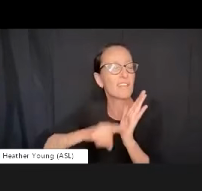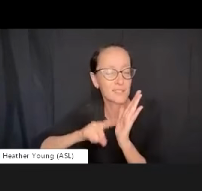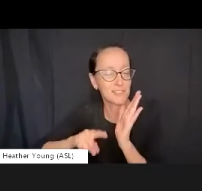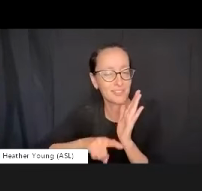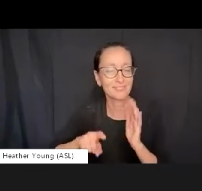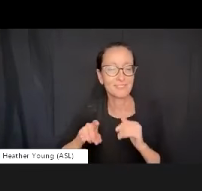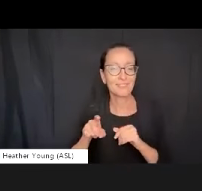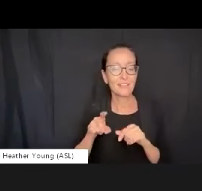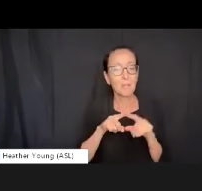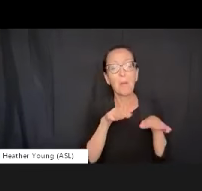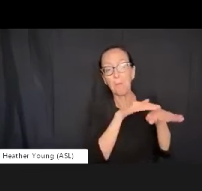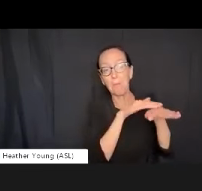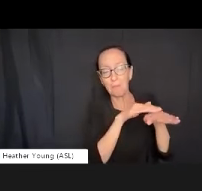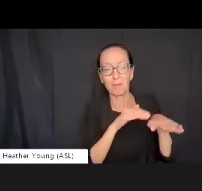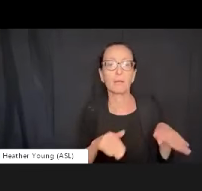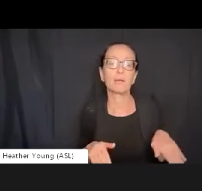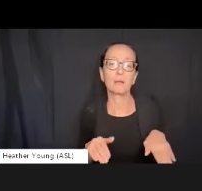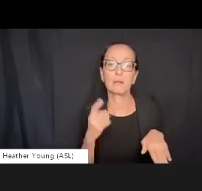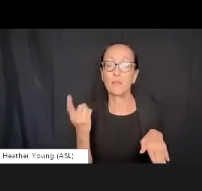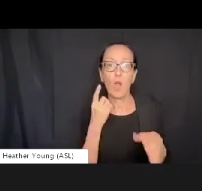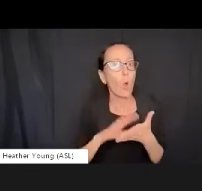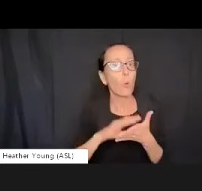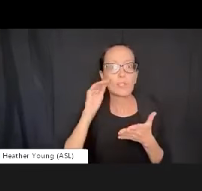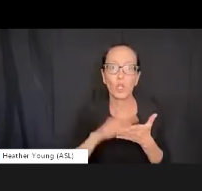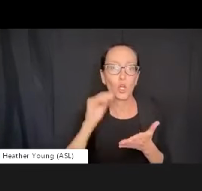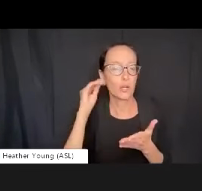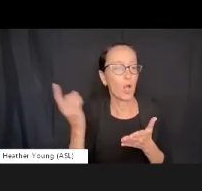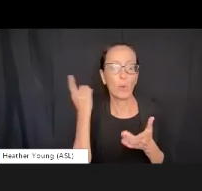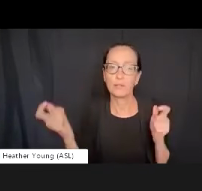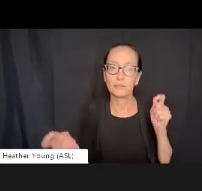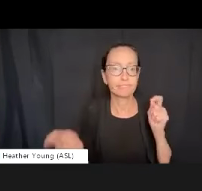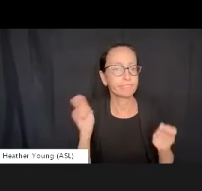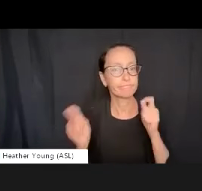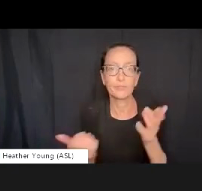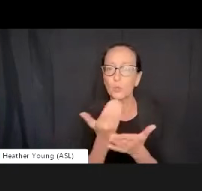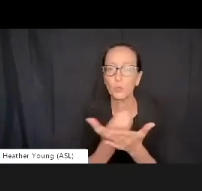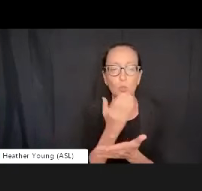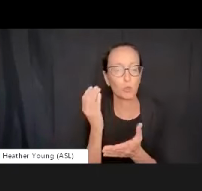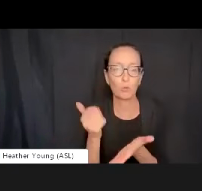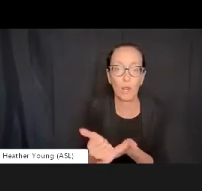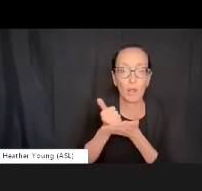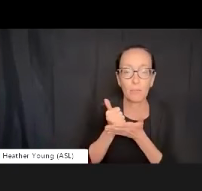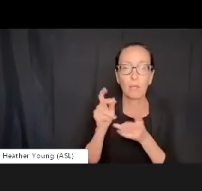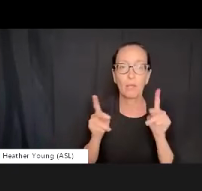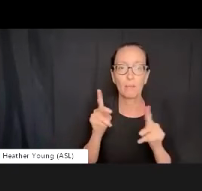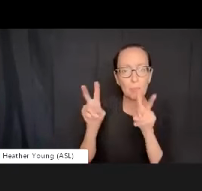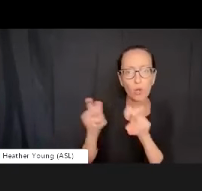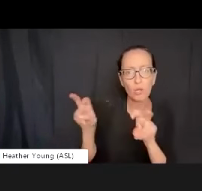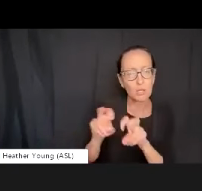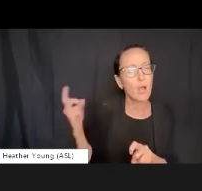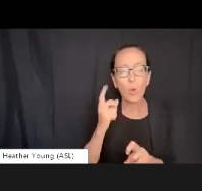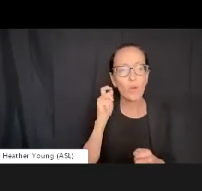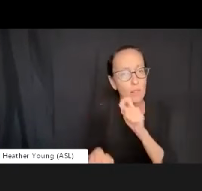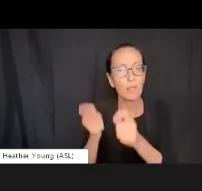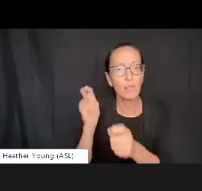investigation. We're always learning. There are always new interventions that come to the fold that people are looking at, and so this